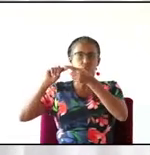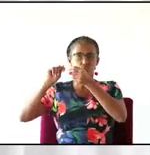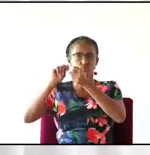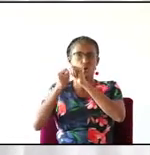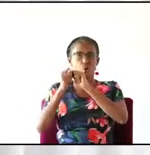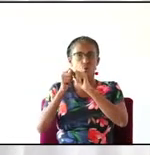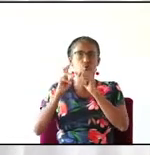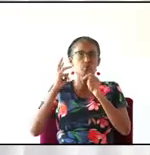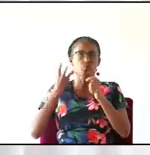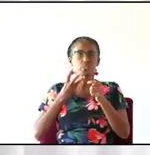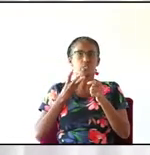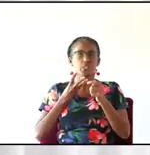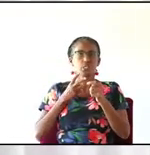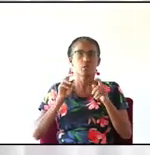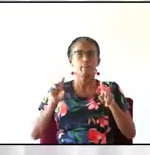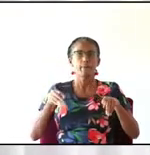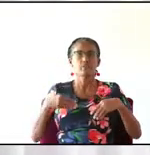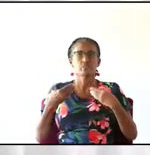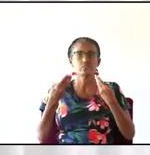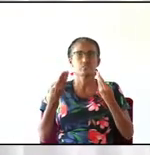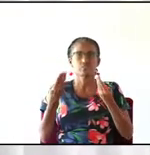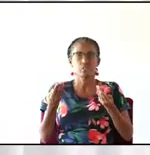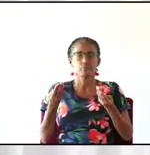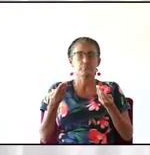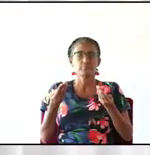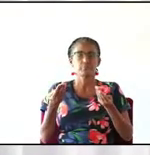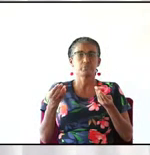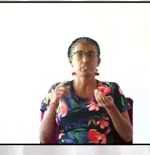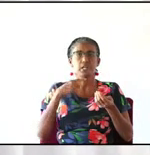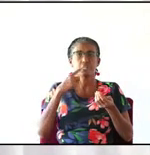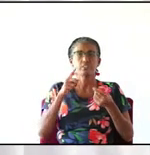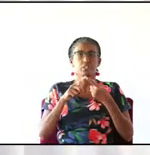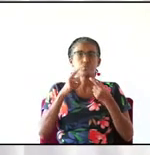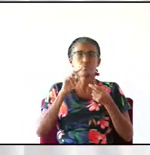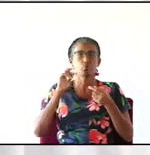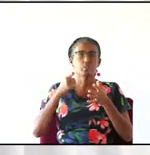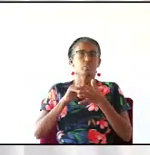sure of this, the kingdom of God has come near you.'